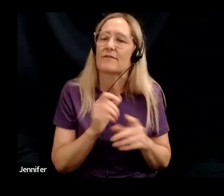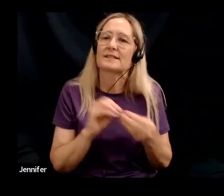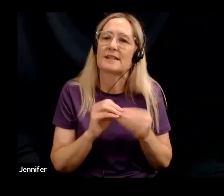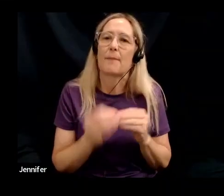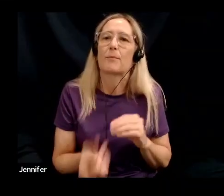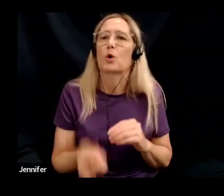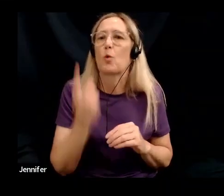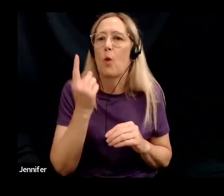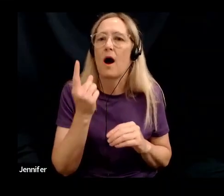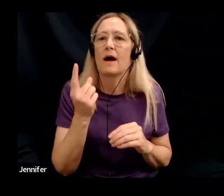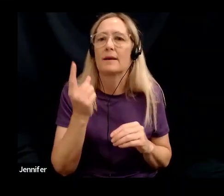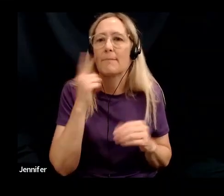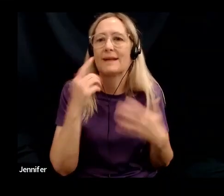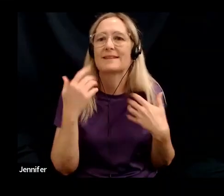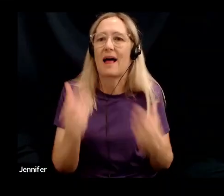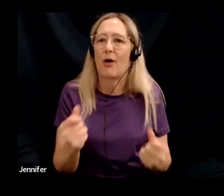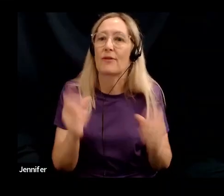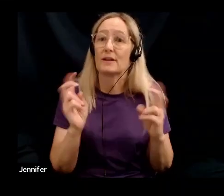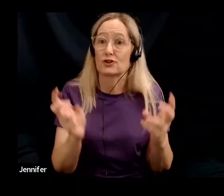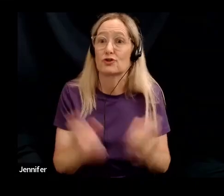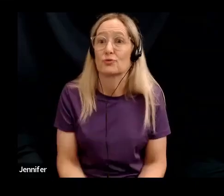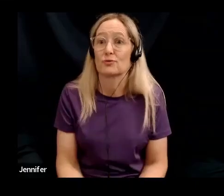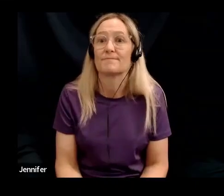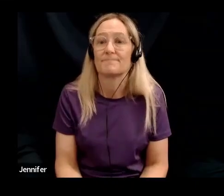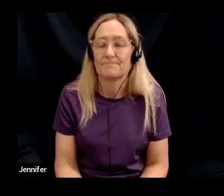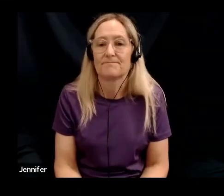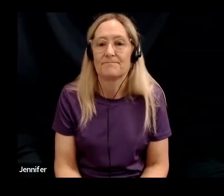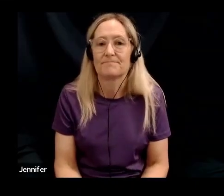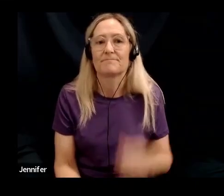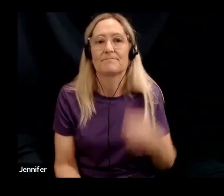health condition diagnosed.